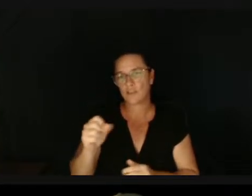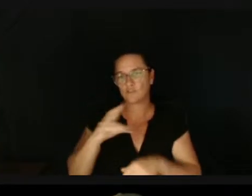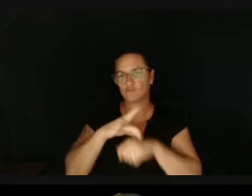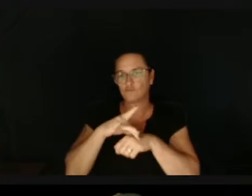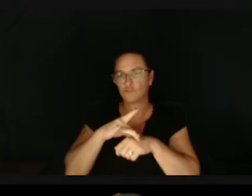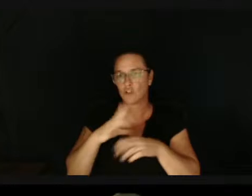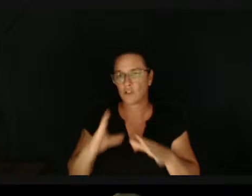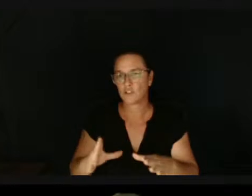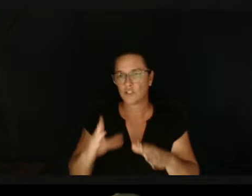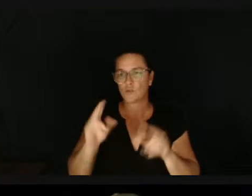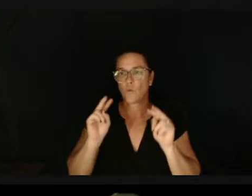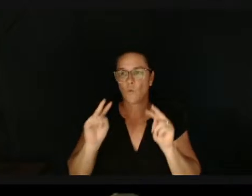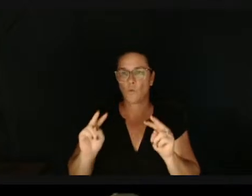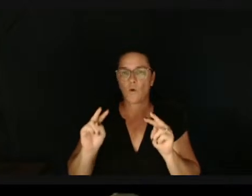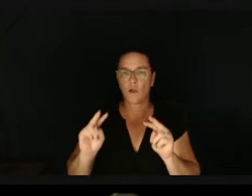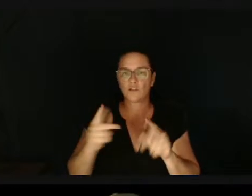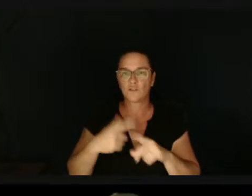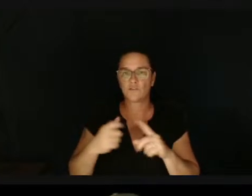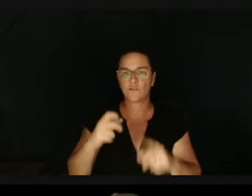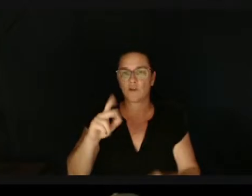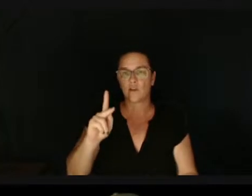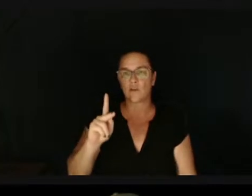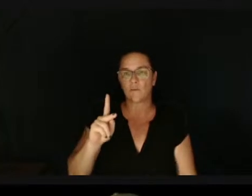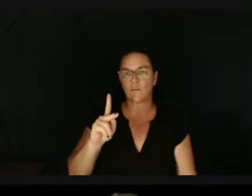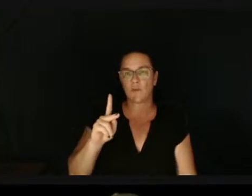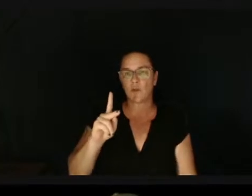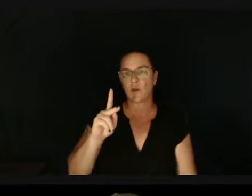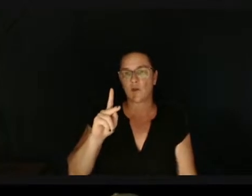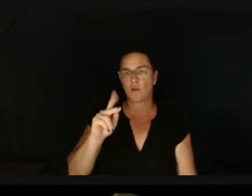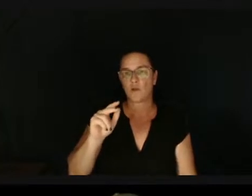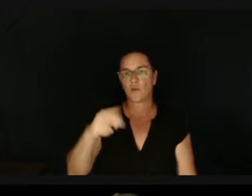the eruption from Kupina'i Pali Waldron Ledge.